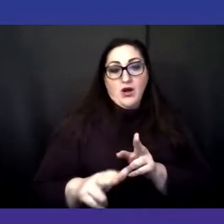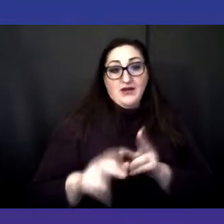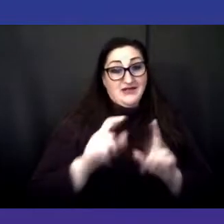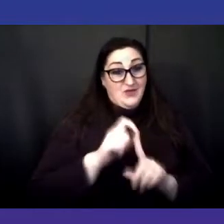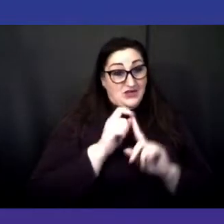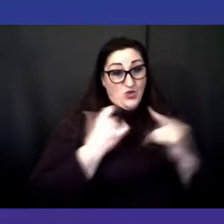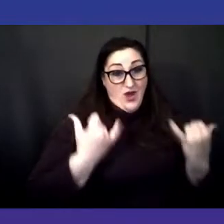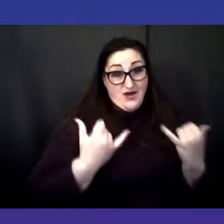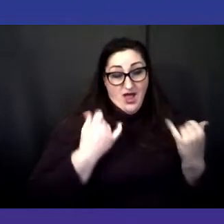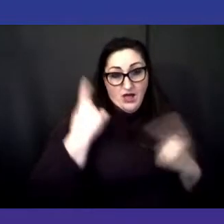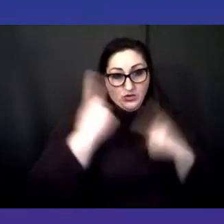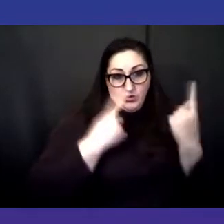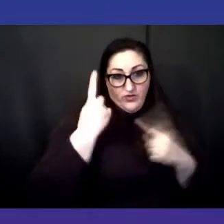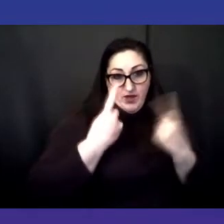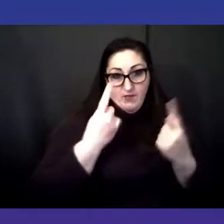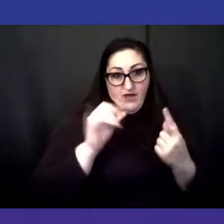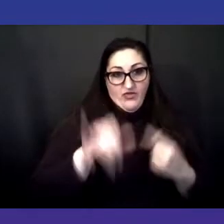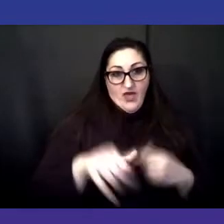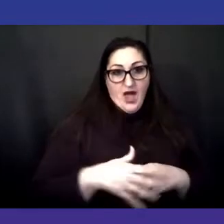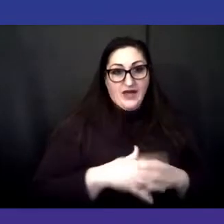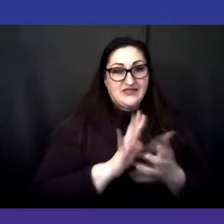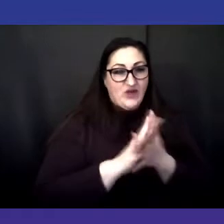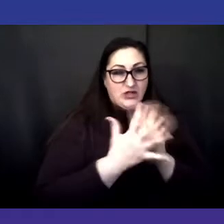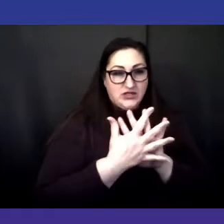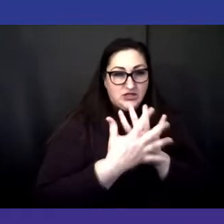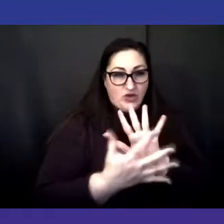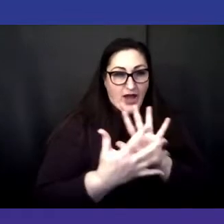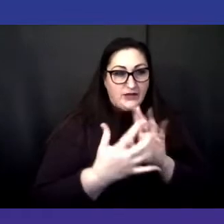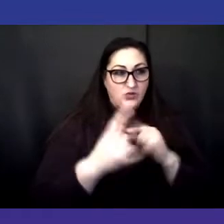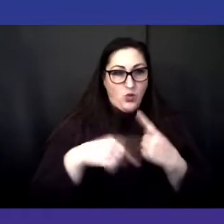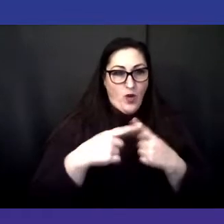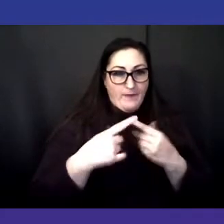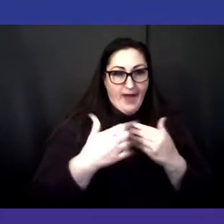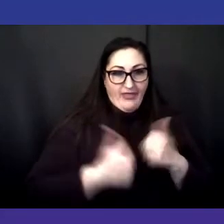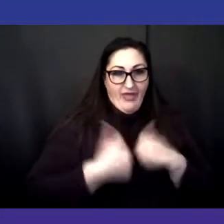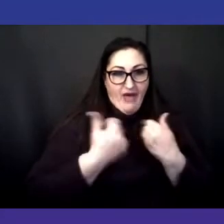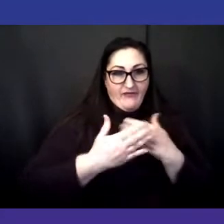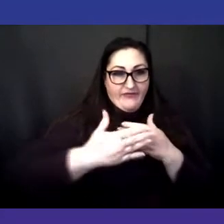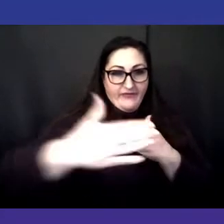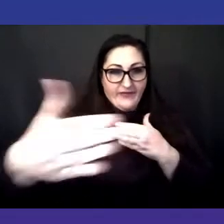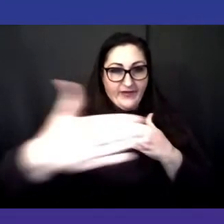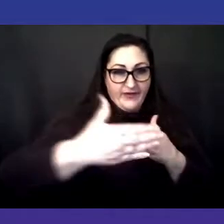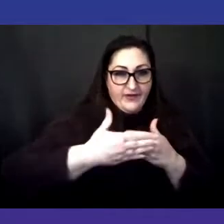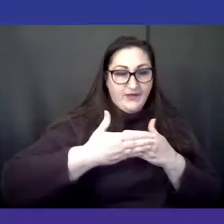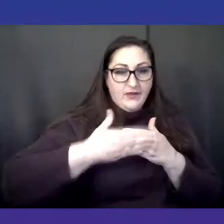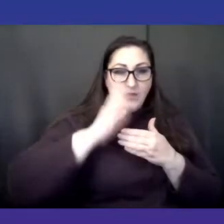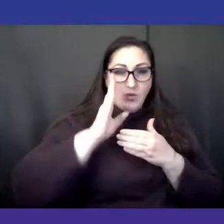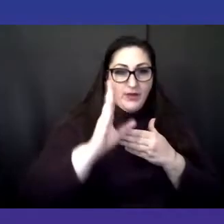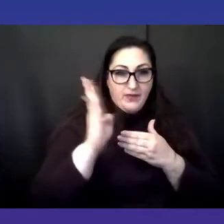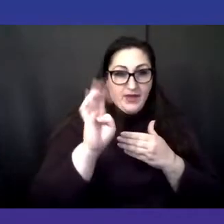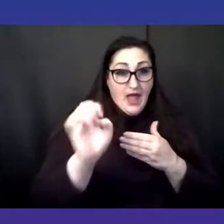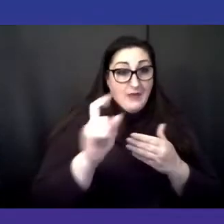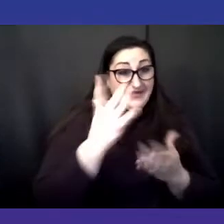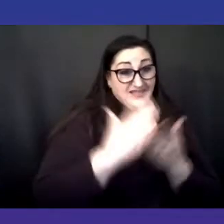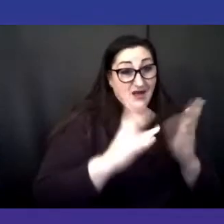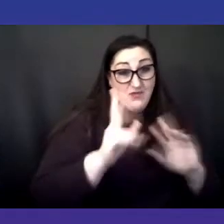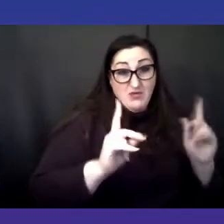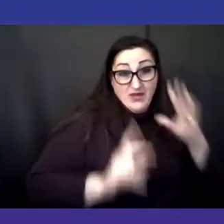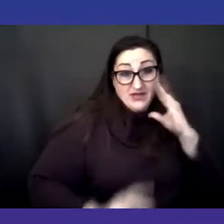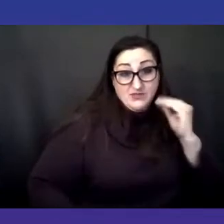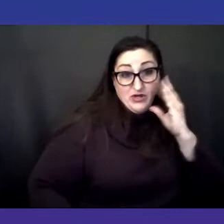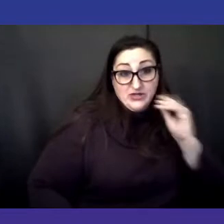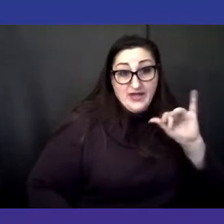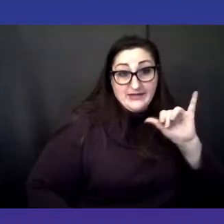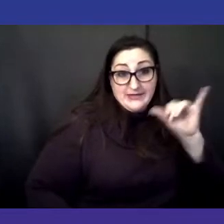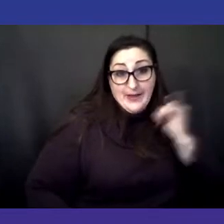It's like it just remains very abstract and hard, maybe. So I just want to say, if anyone is experiencing that right now in our audience, just